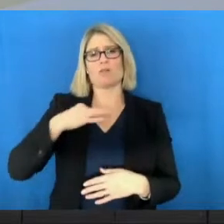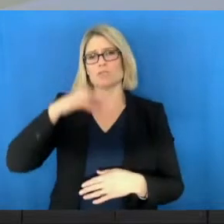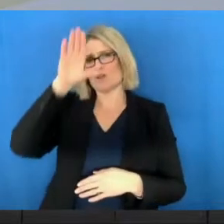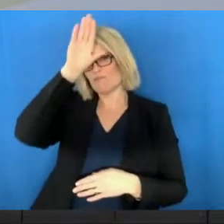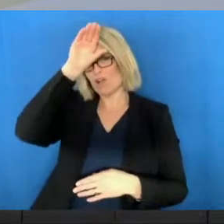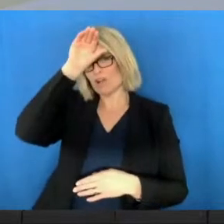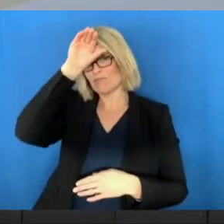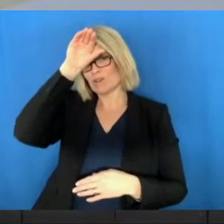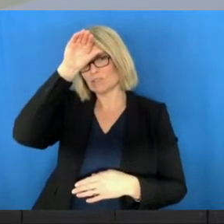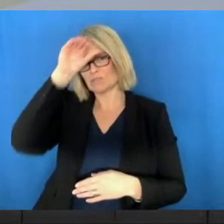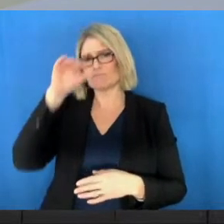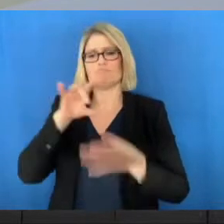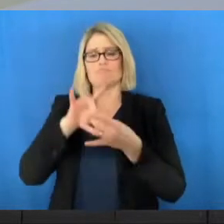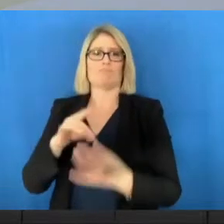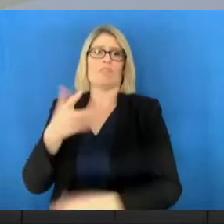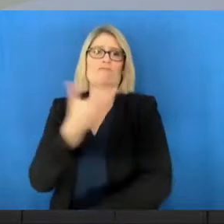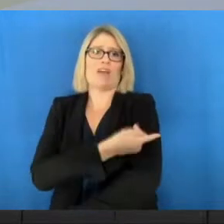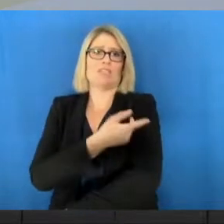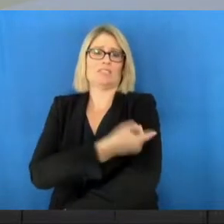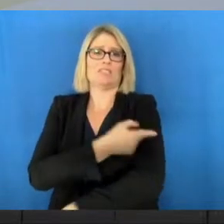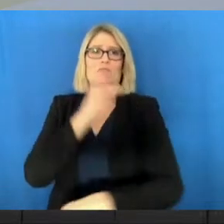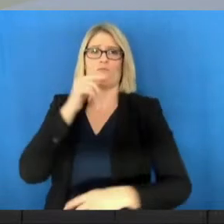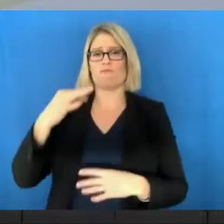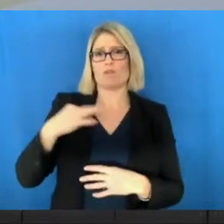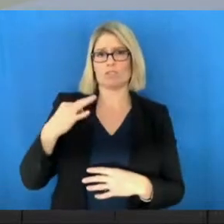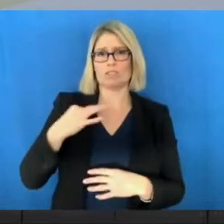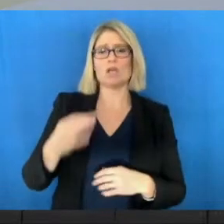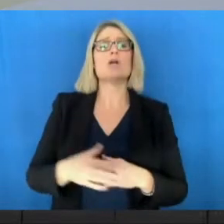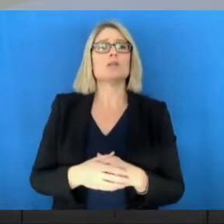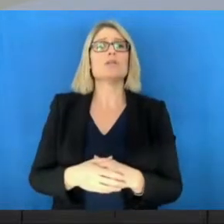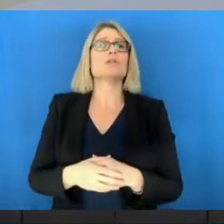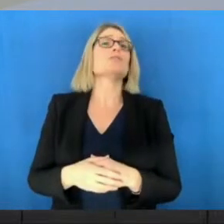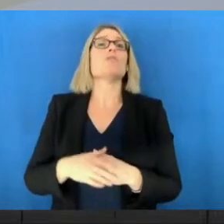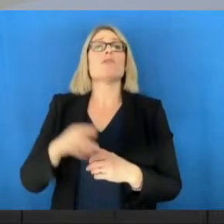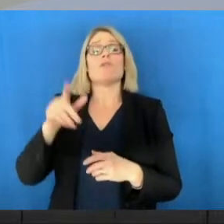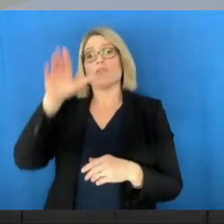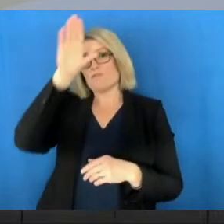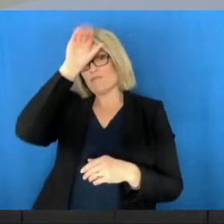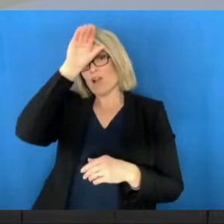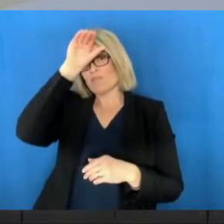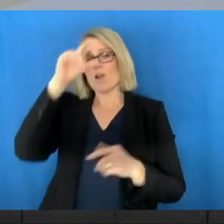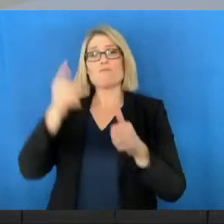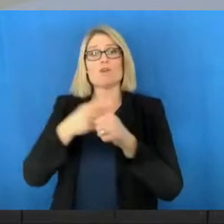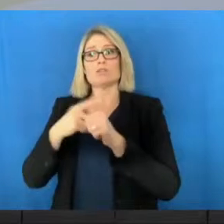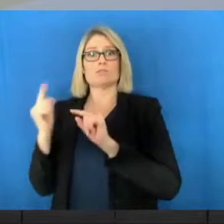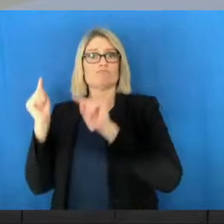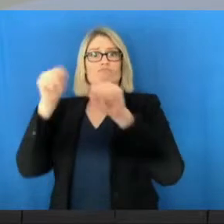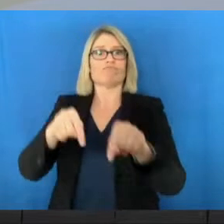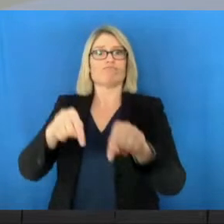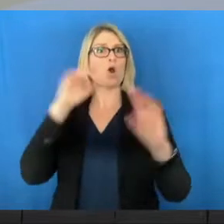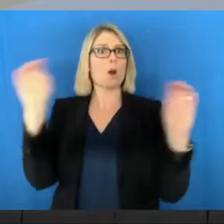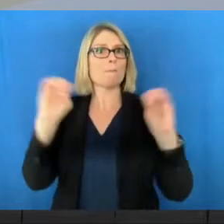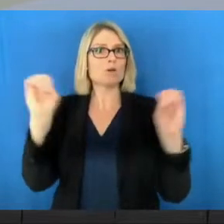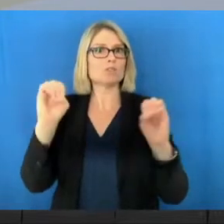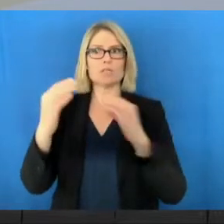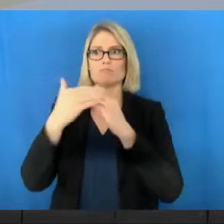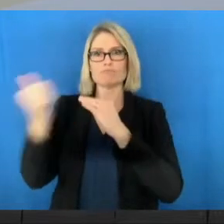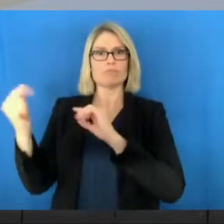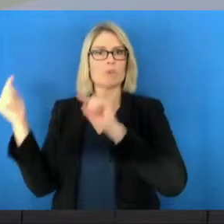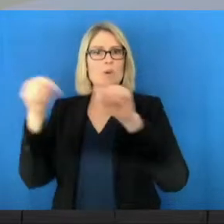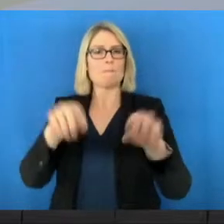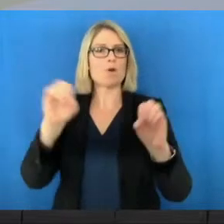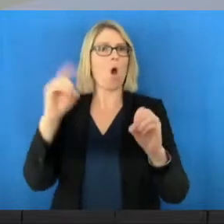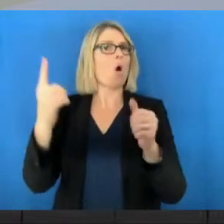vaccination. Just wondering, oftentimes the volunteer firefighters are the first on scene, especially for medical calls, and